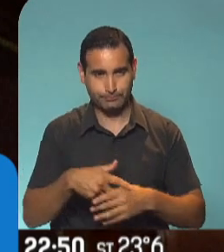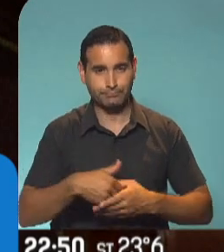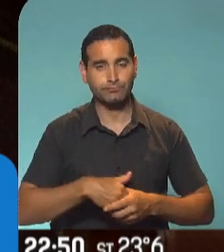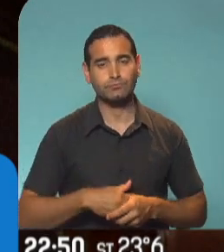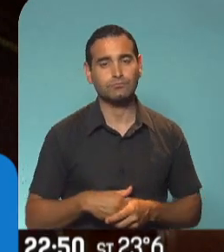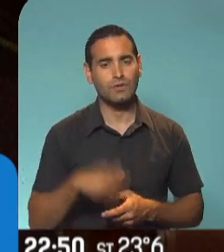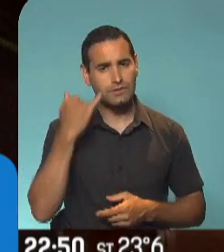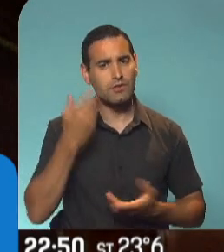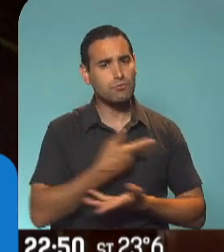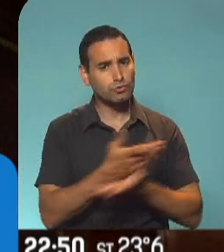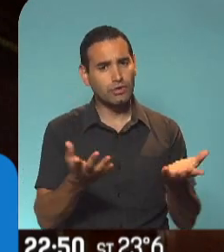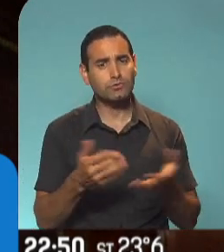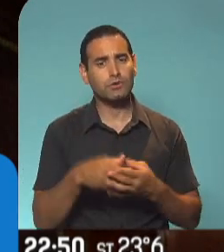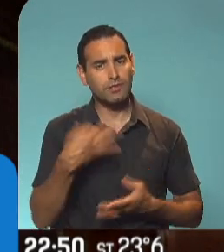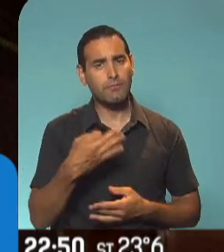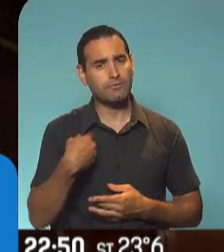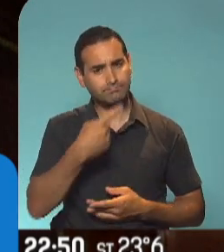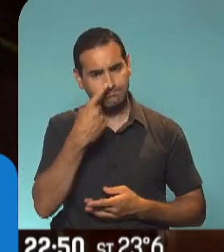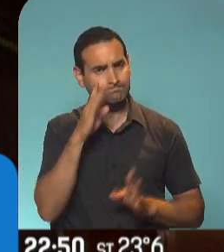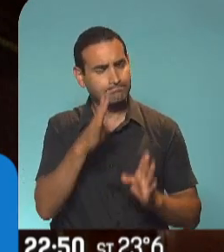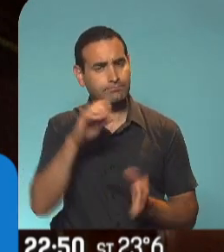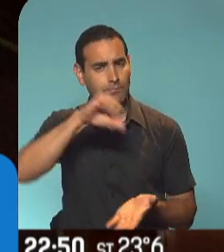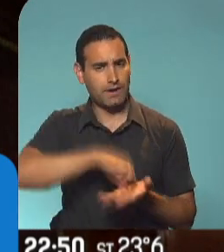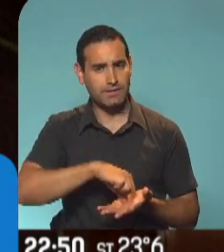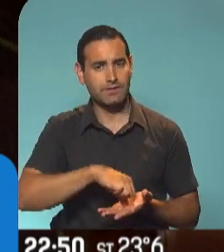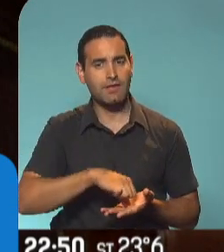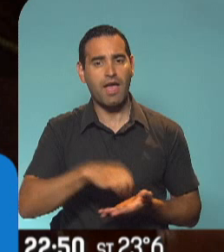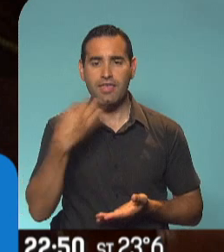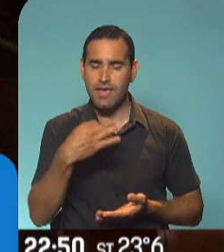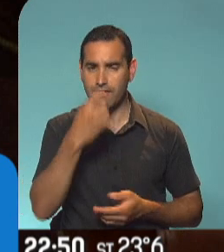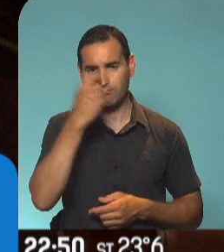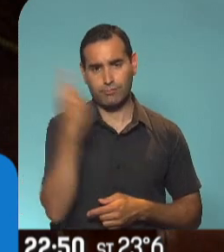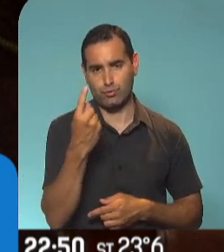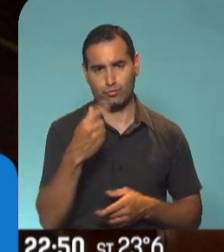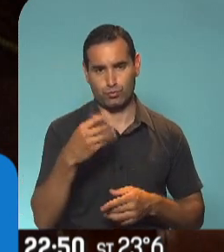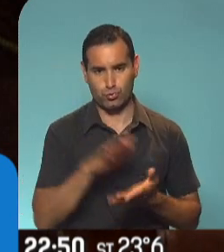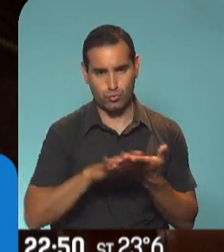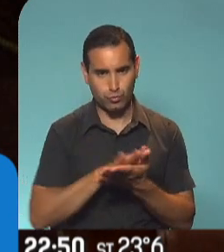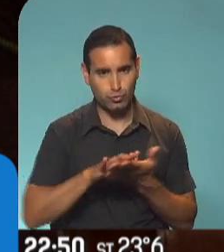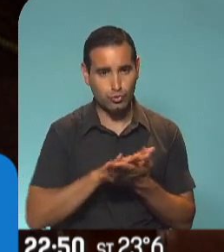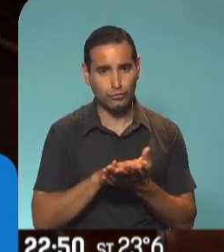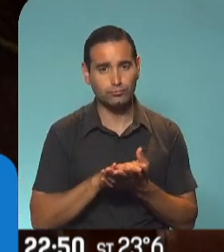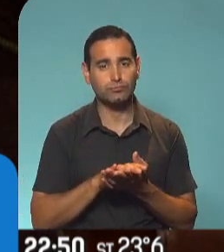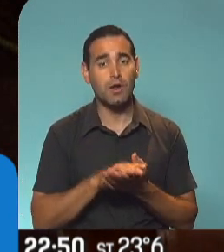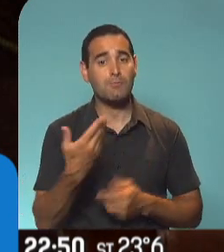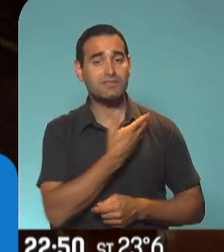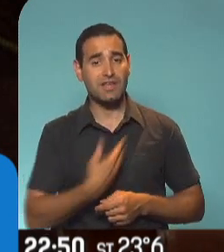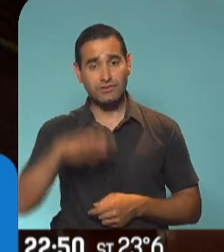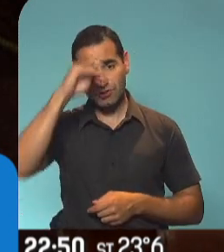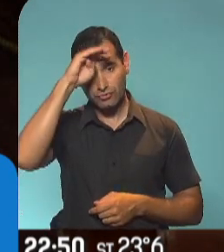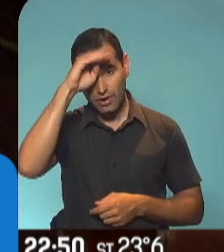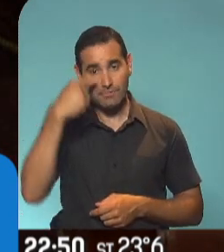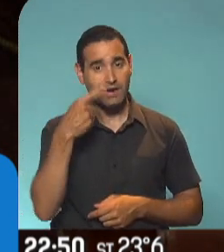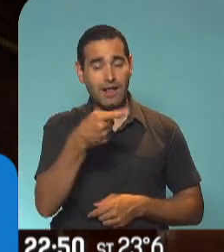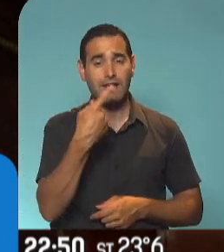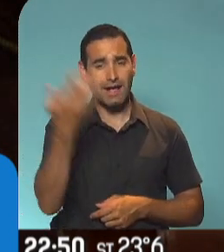to put his selfish interests above the good of the country. We must act without delay. By his actions, President Trump has broken